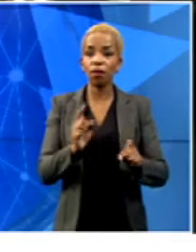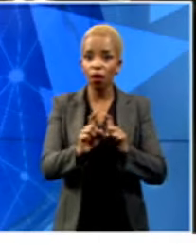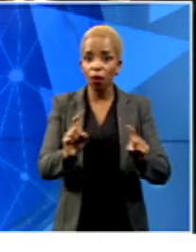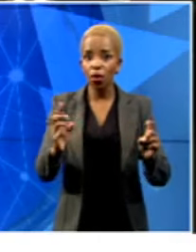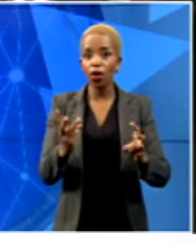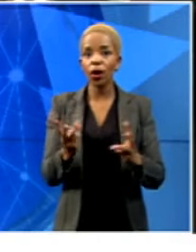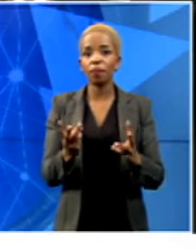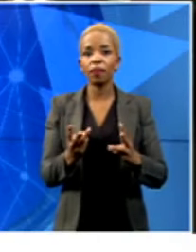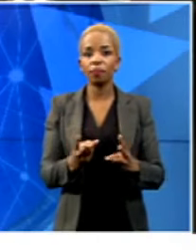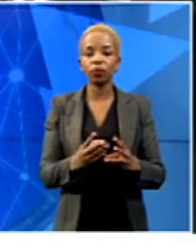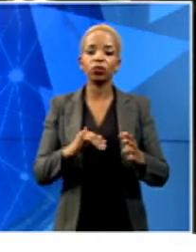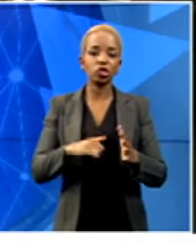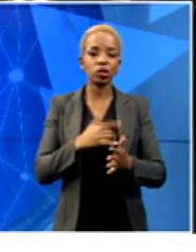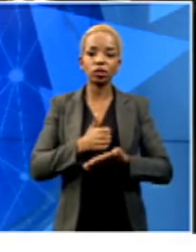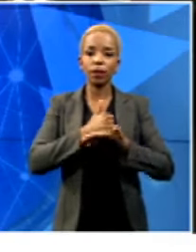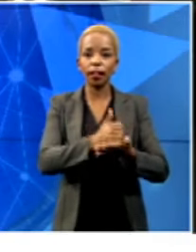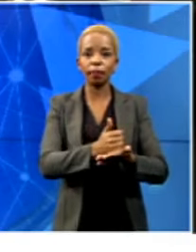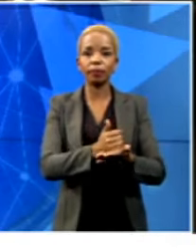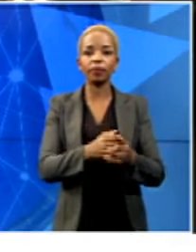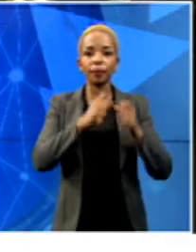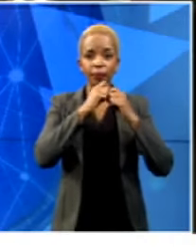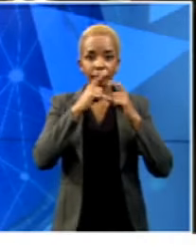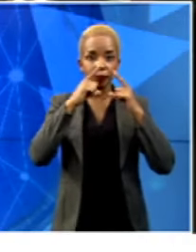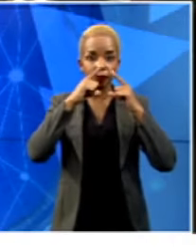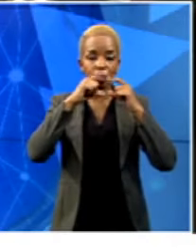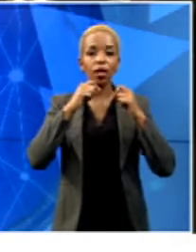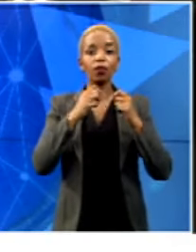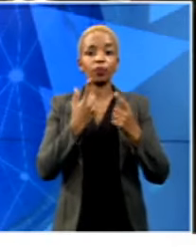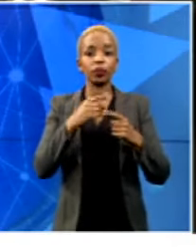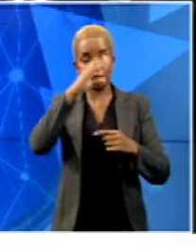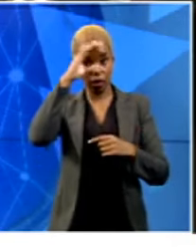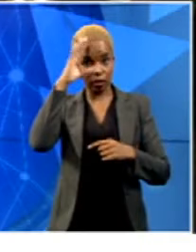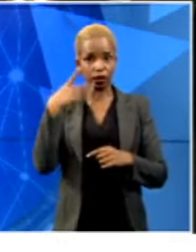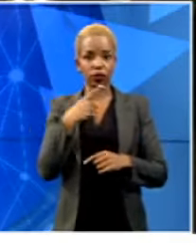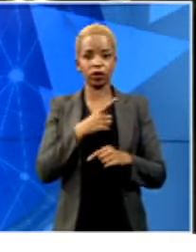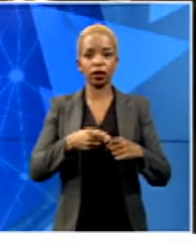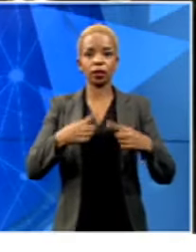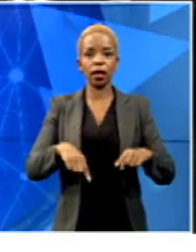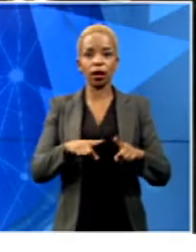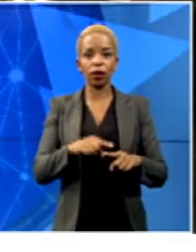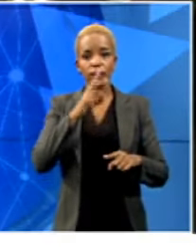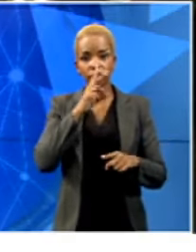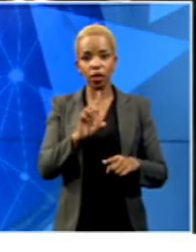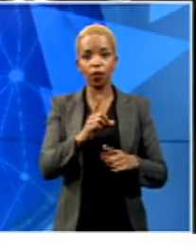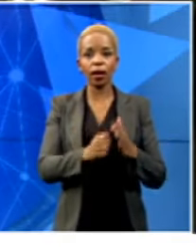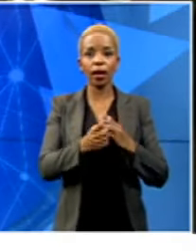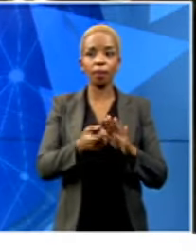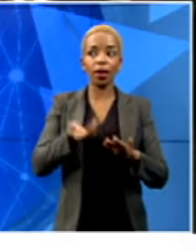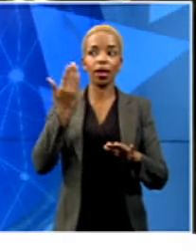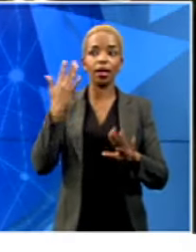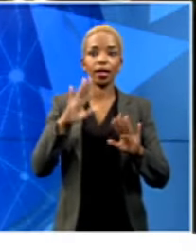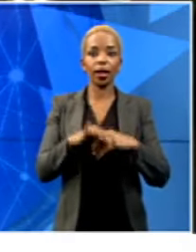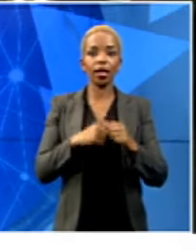Shout for a Safer South Africa is when it began 10 years ago. And we're appealing to South Africa to support it.